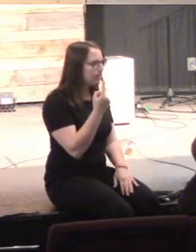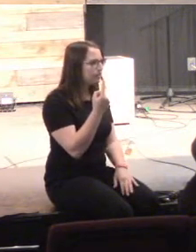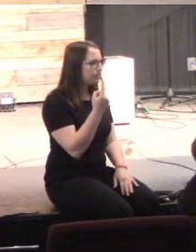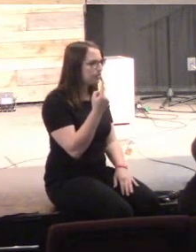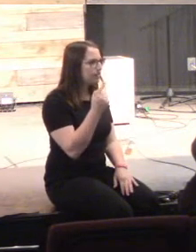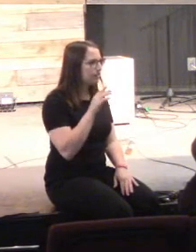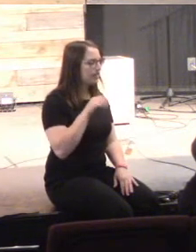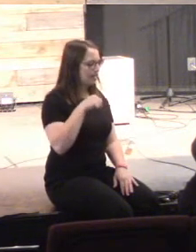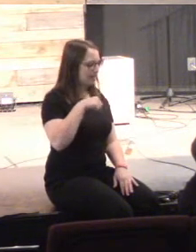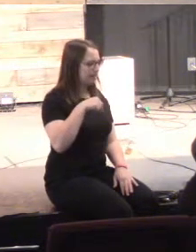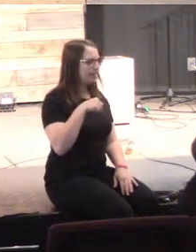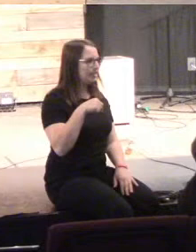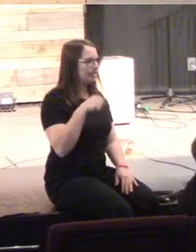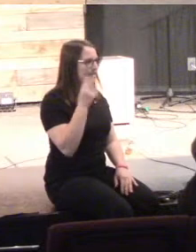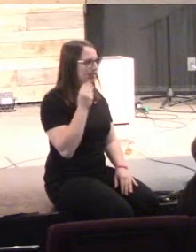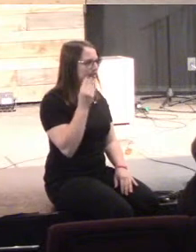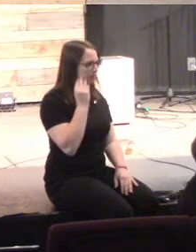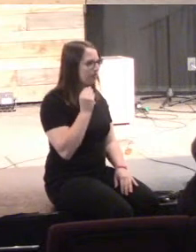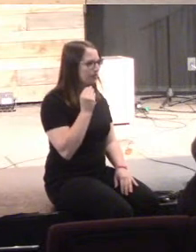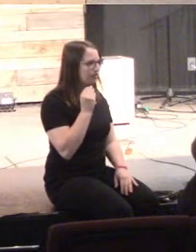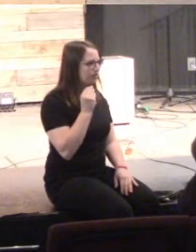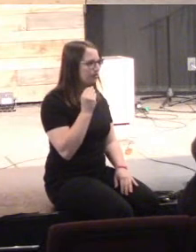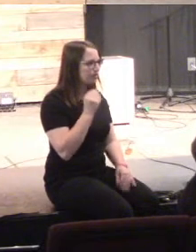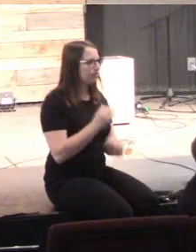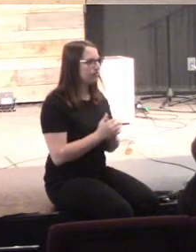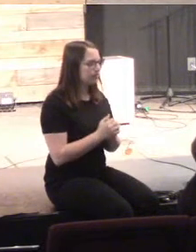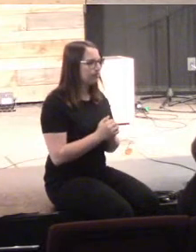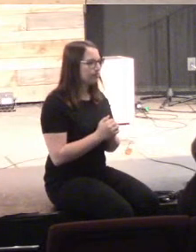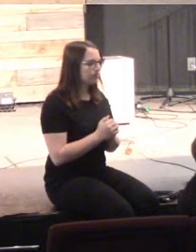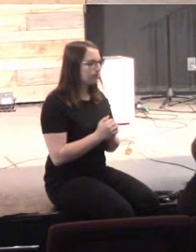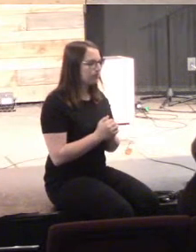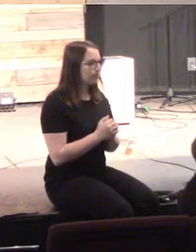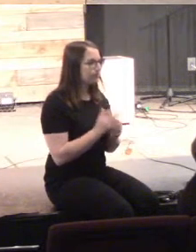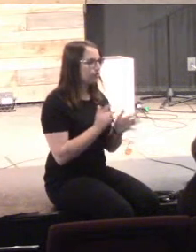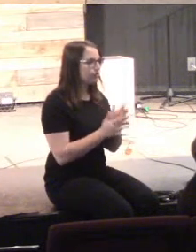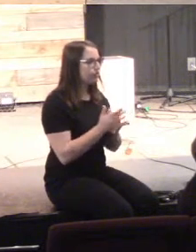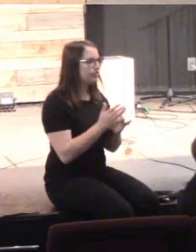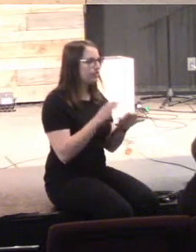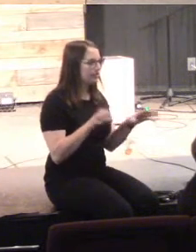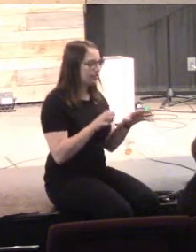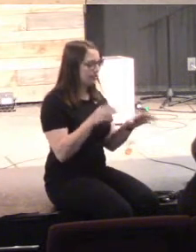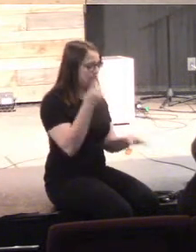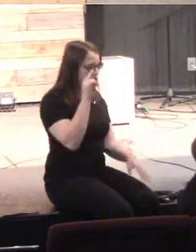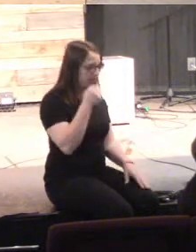and not back away from it, because that's what Jesus did for us. Amen. Let's pray.